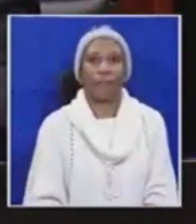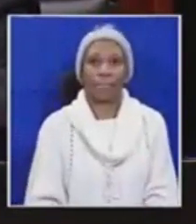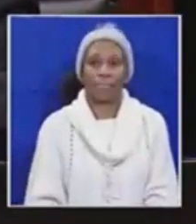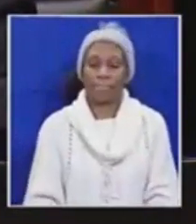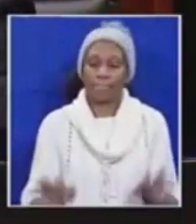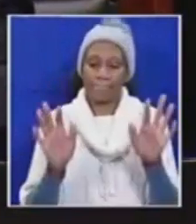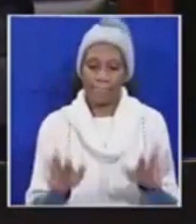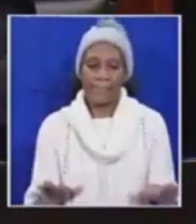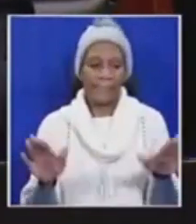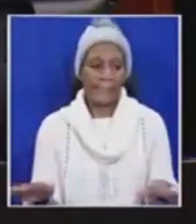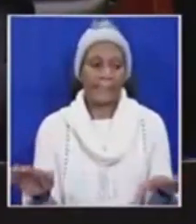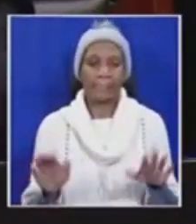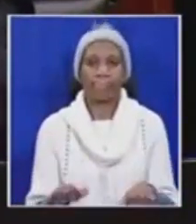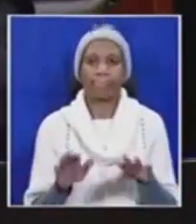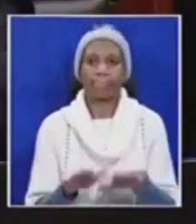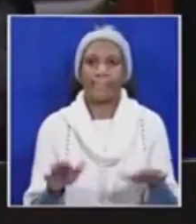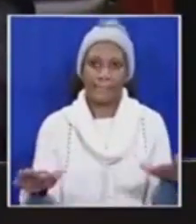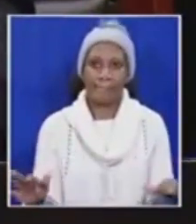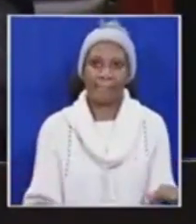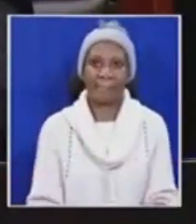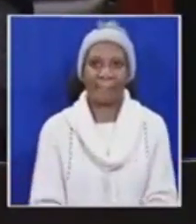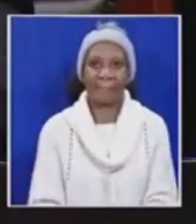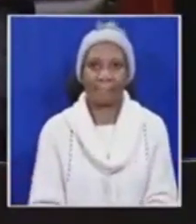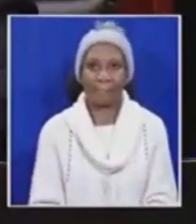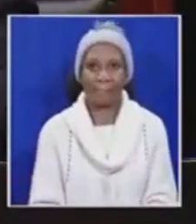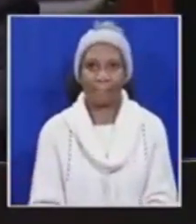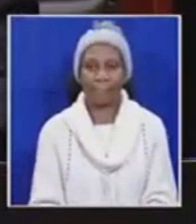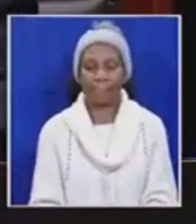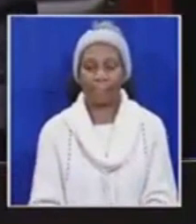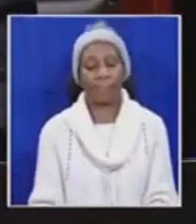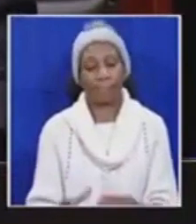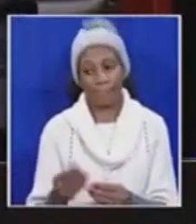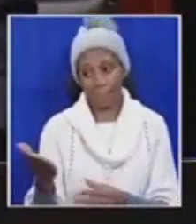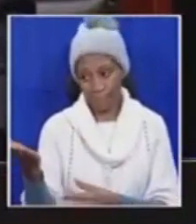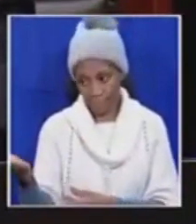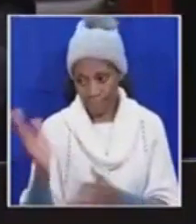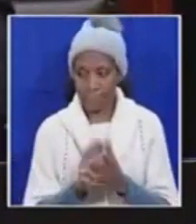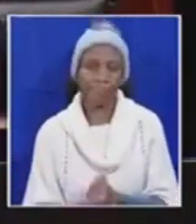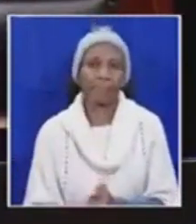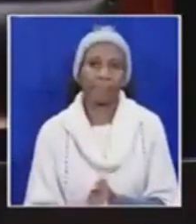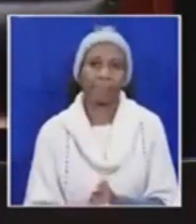Order. Order. Honourable Member Steenhuisen.